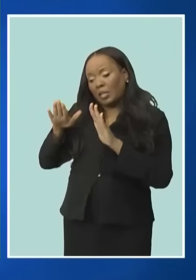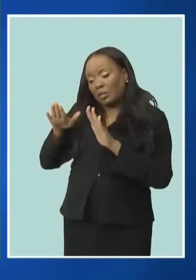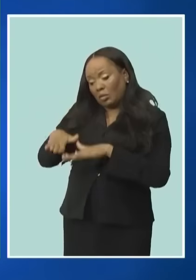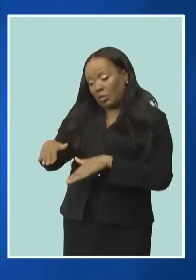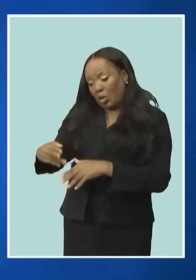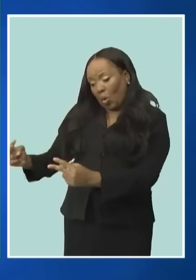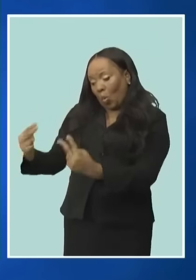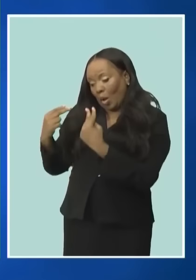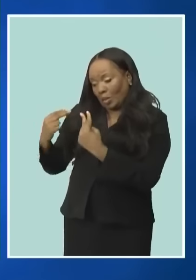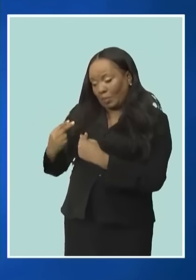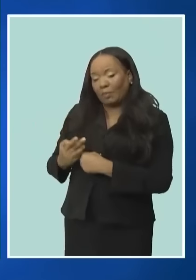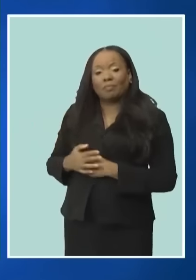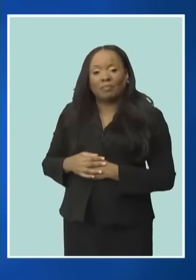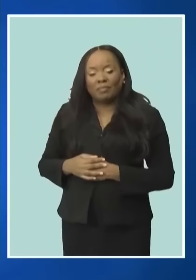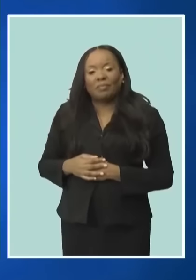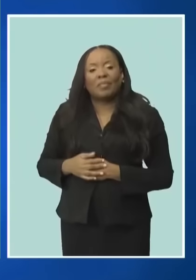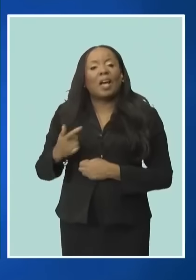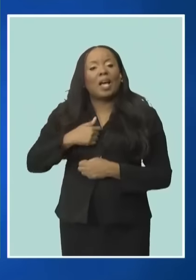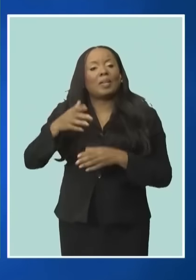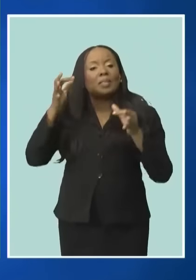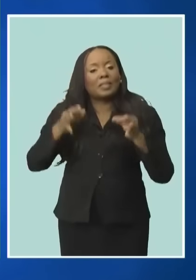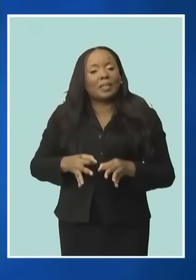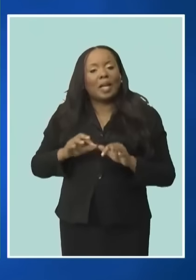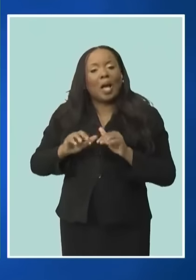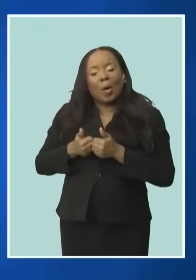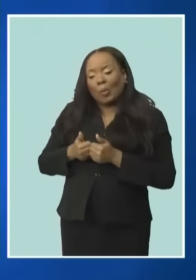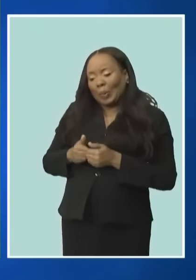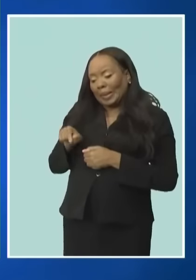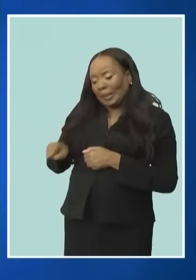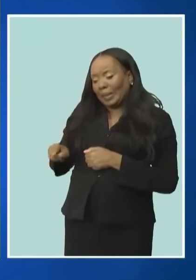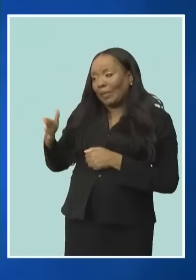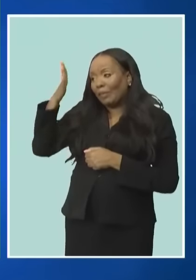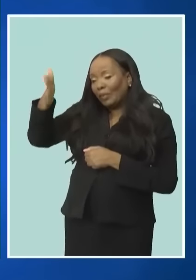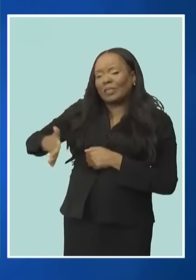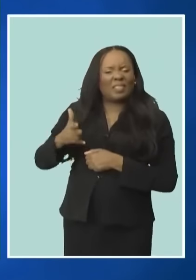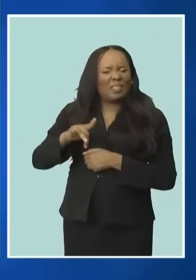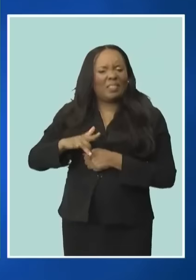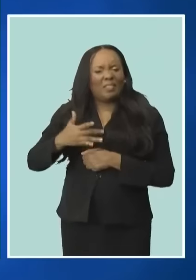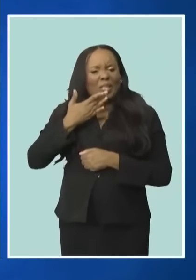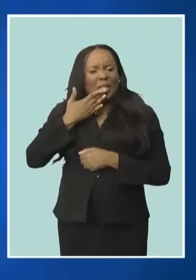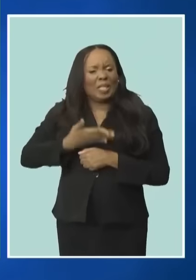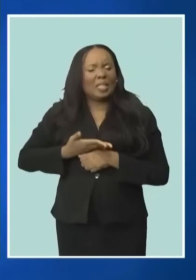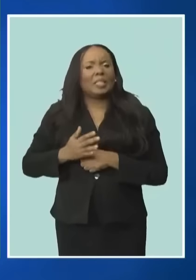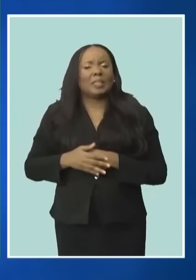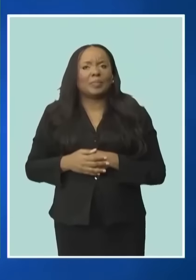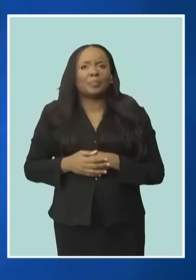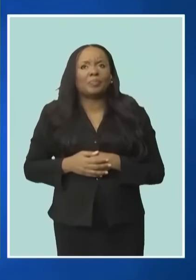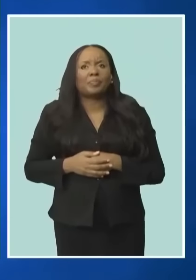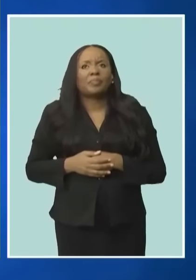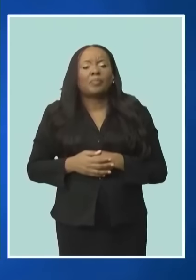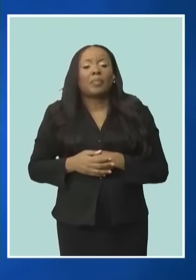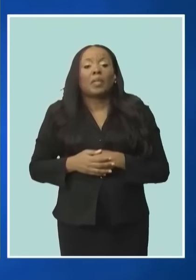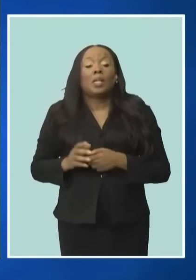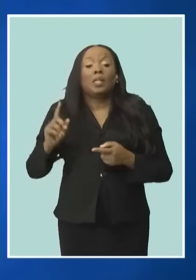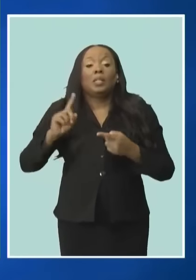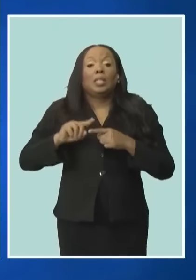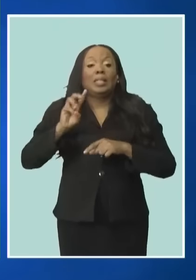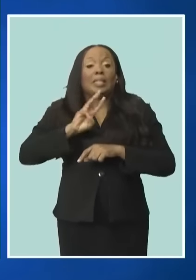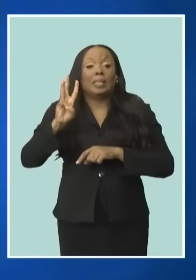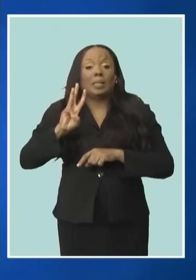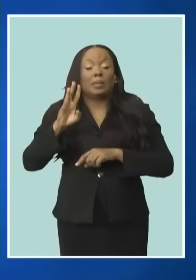decide how their future can turn out. So I feel good. Voters who had until 6 p.m. to cast their